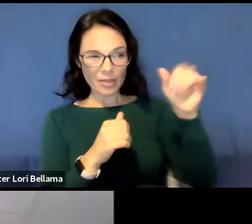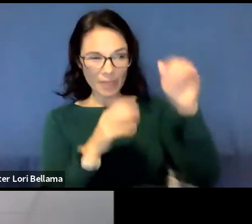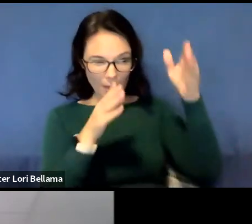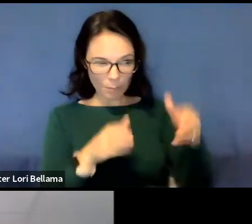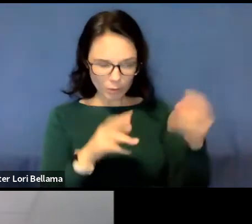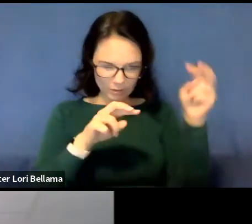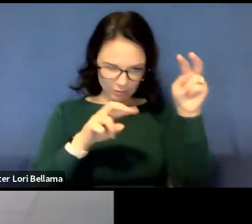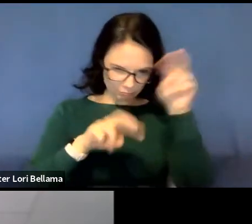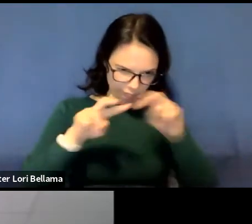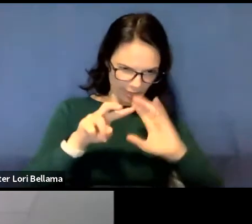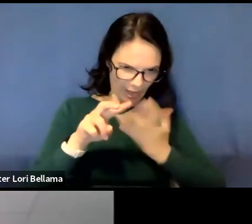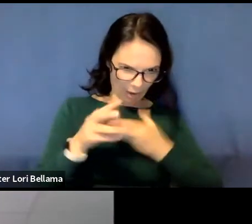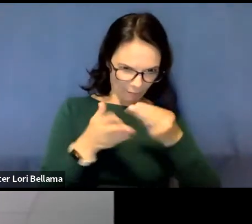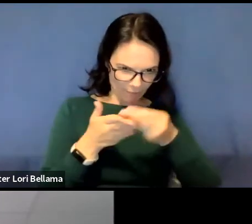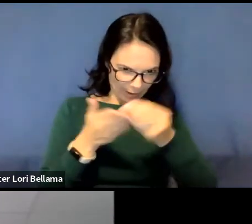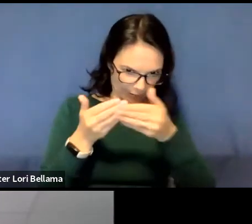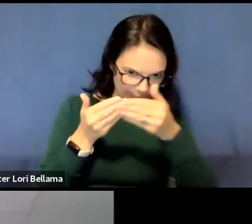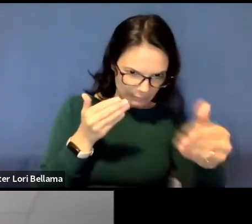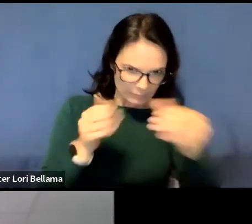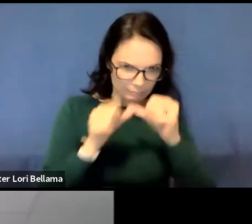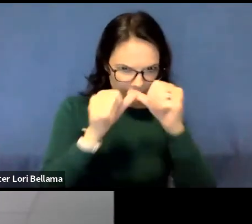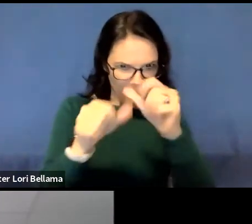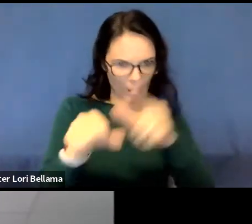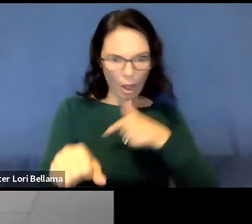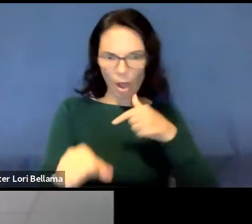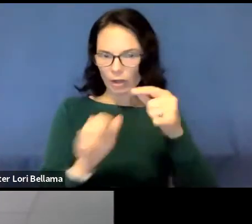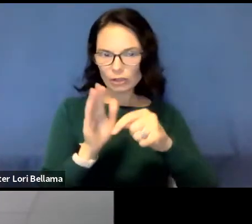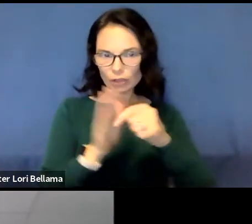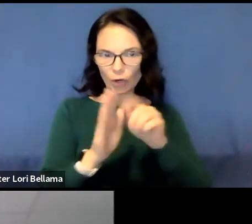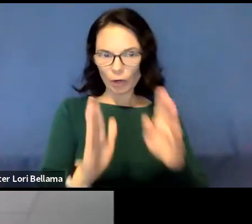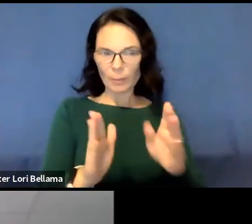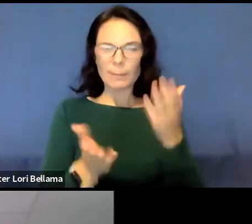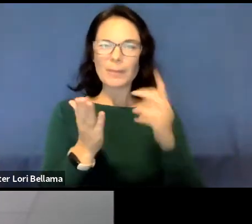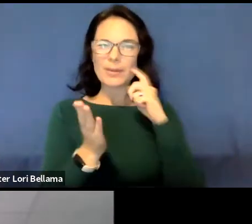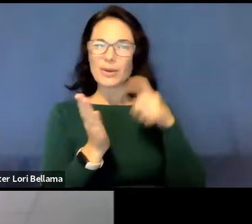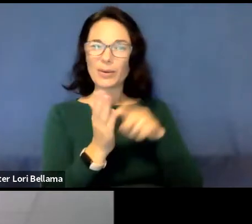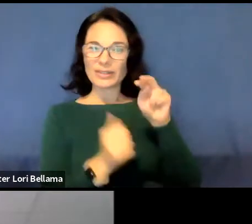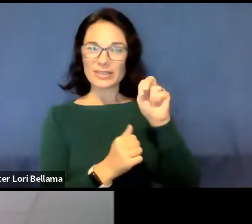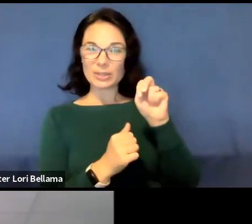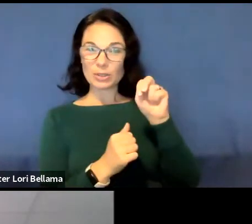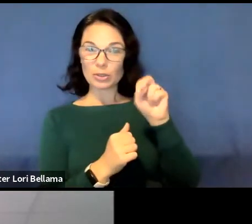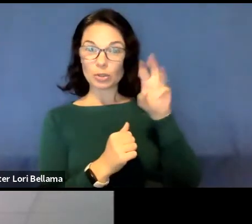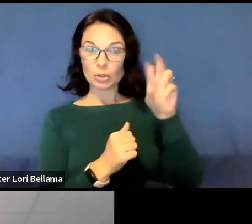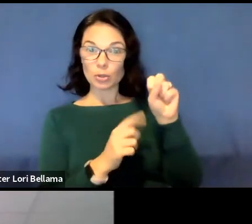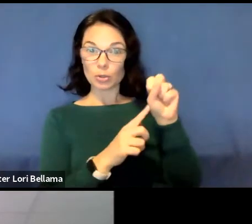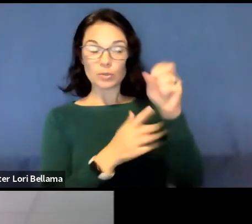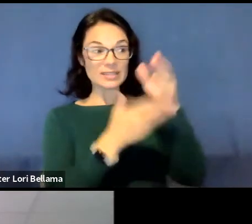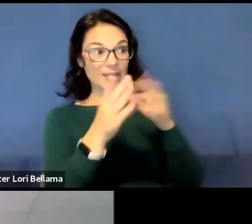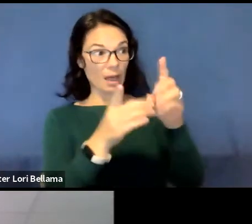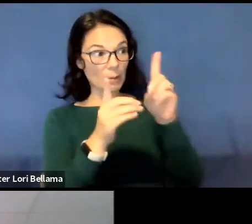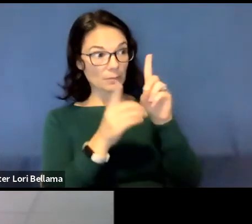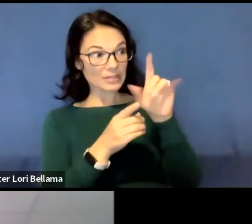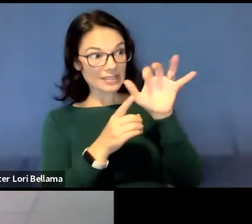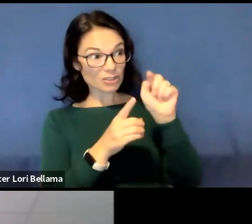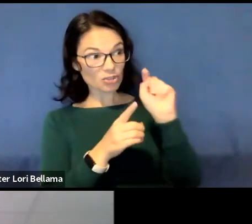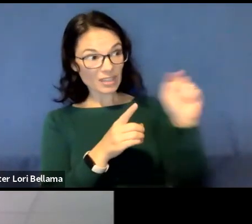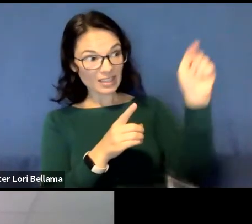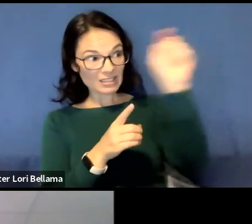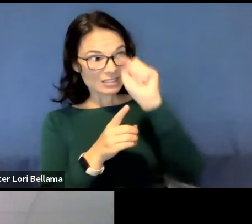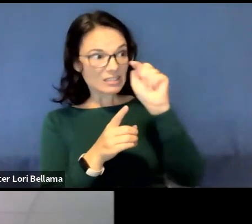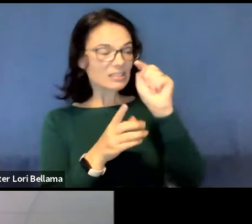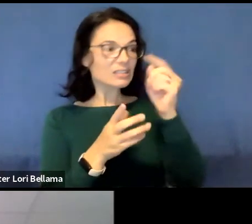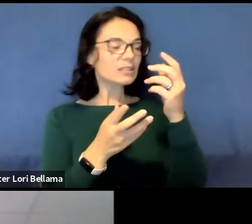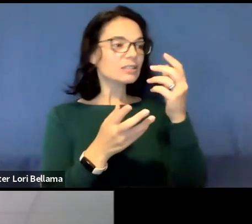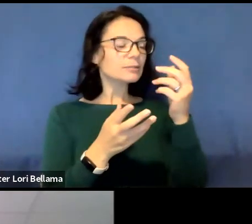our finances. If you've been, you may have noticed in the news recently, there are some districts that are having some